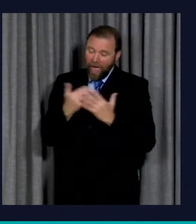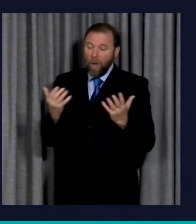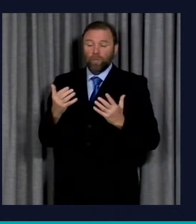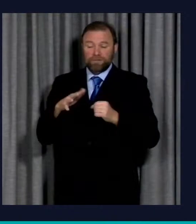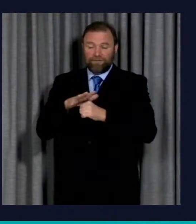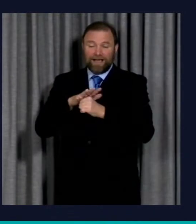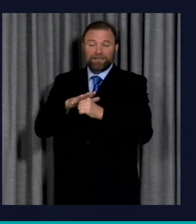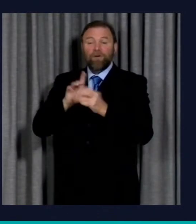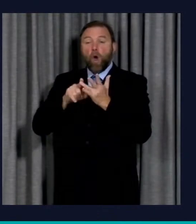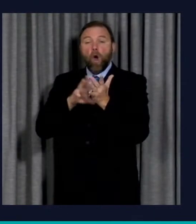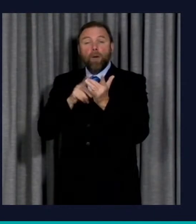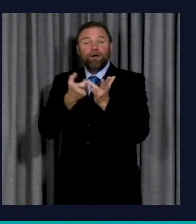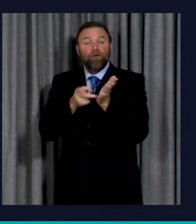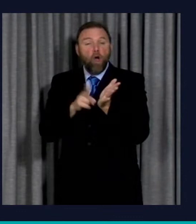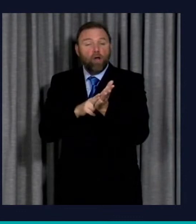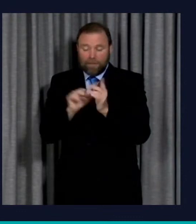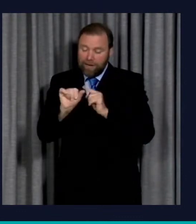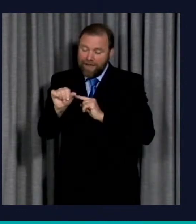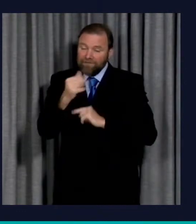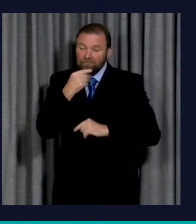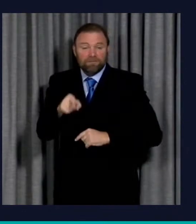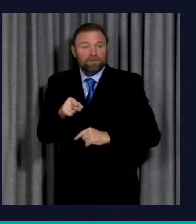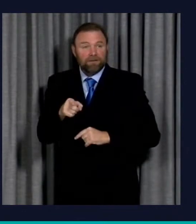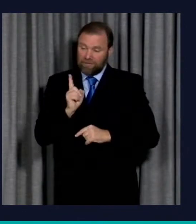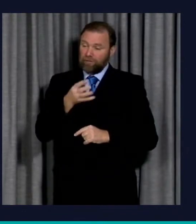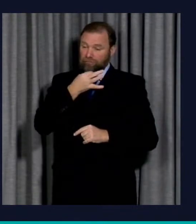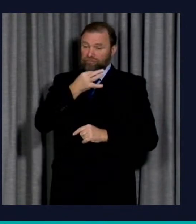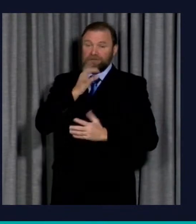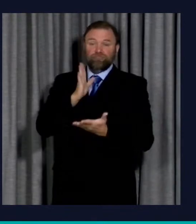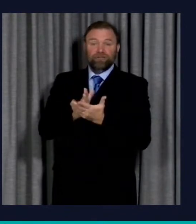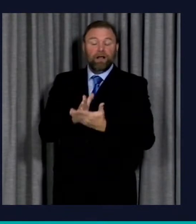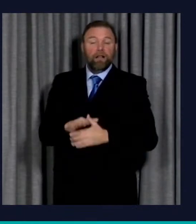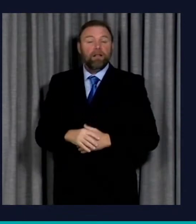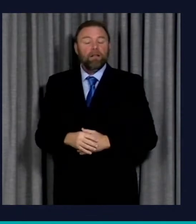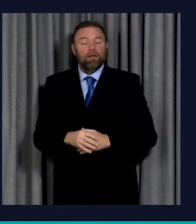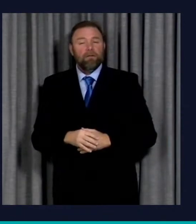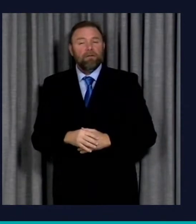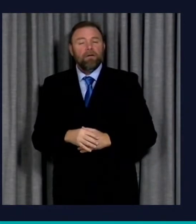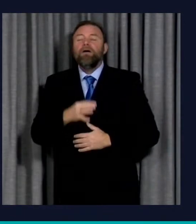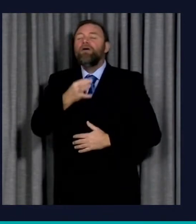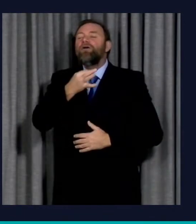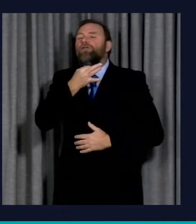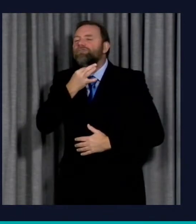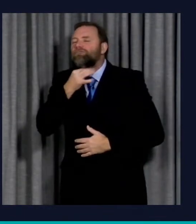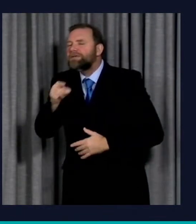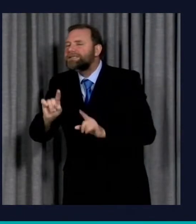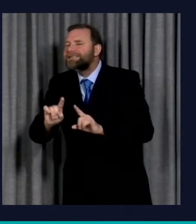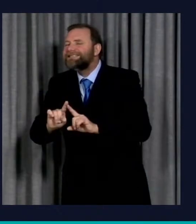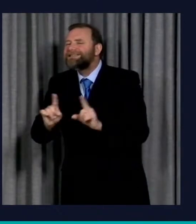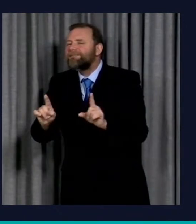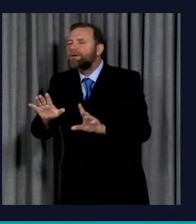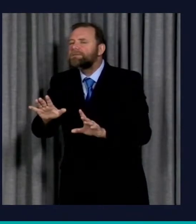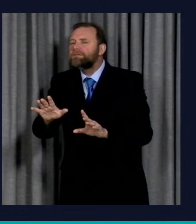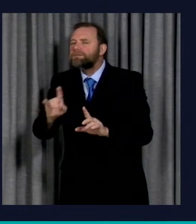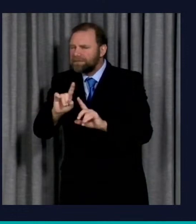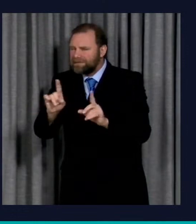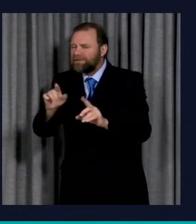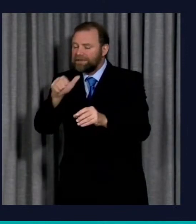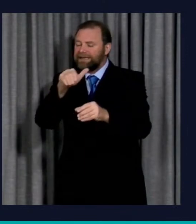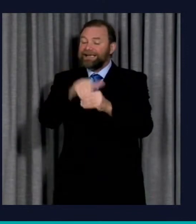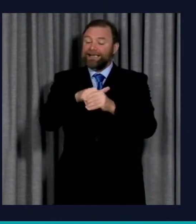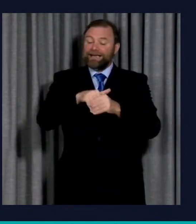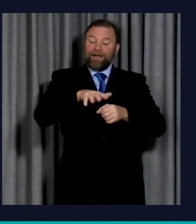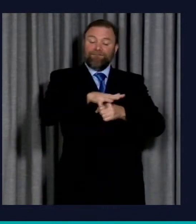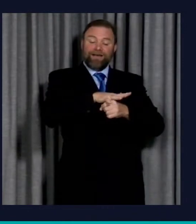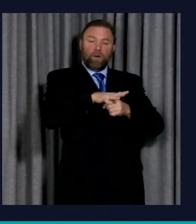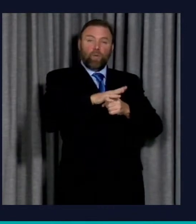time we get after Christmas, those risks are absolutely real. Those risks are very different if you are in a venue with far,